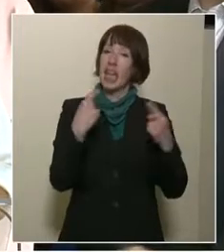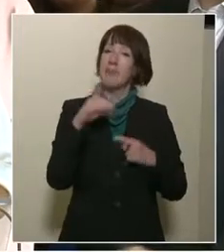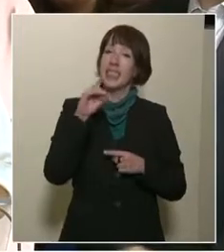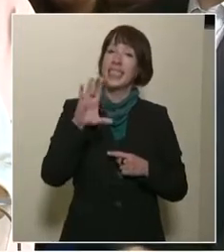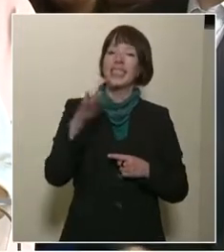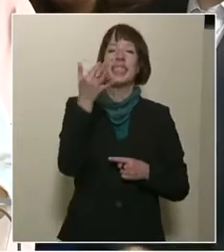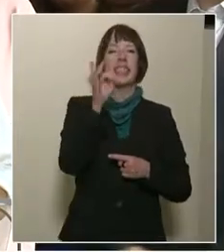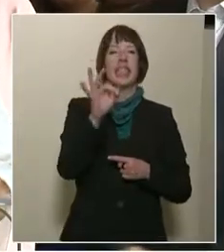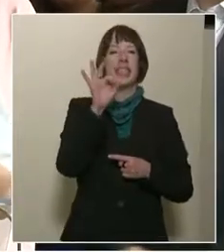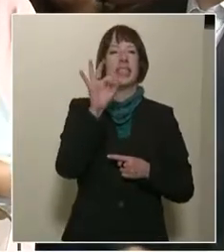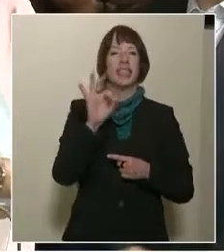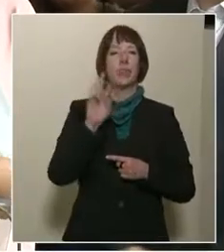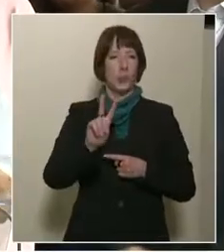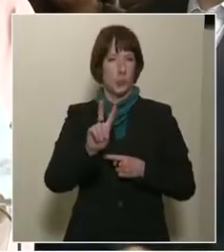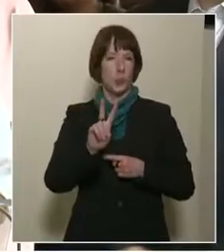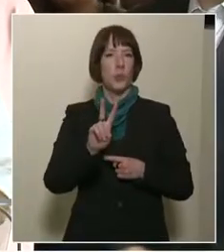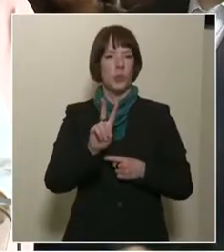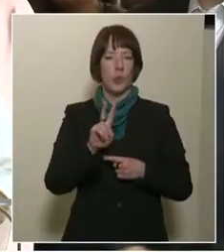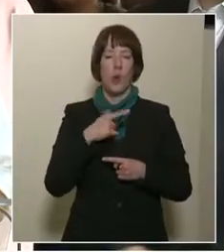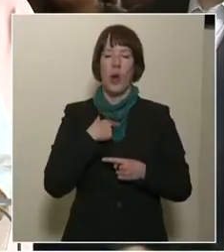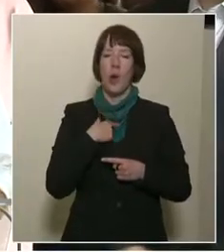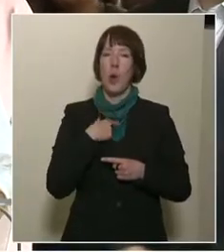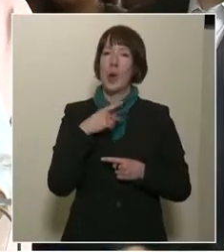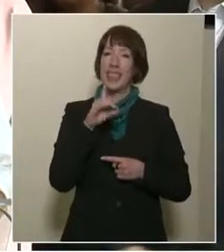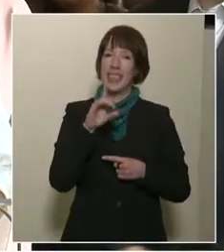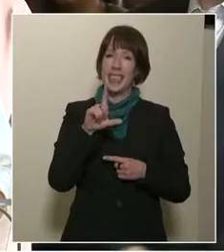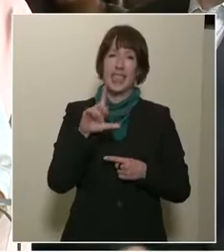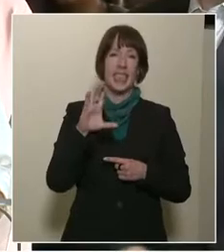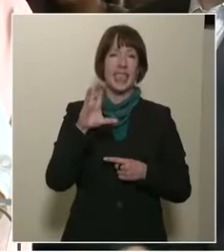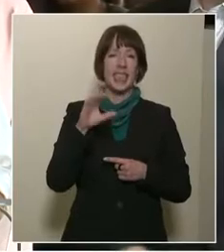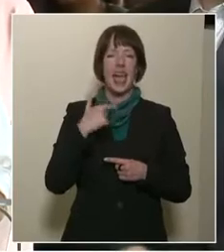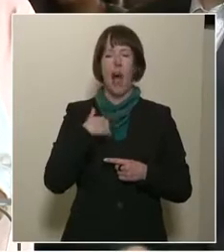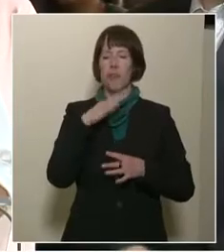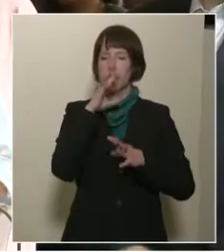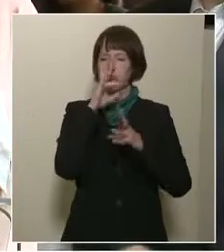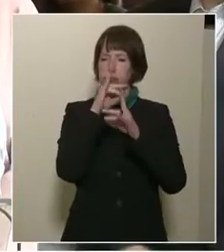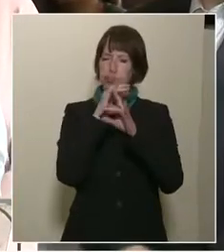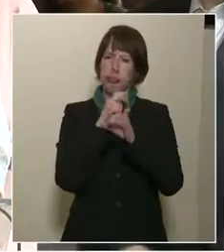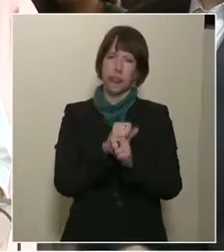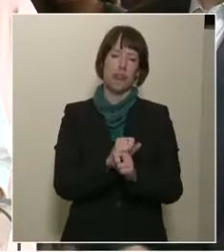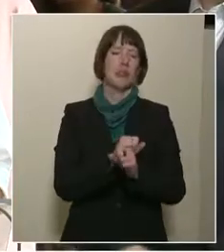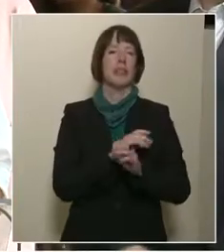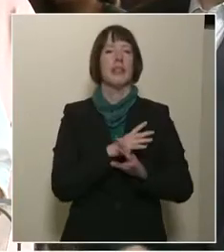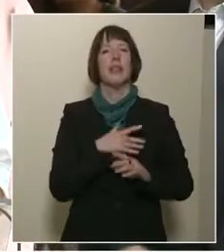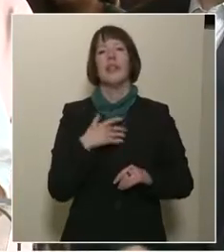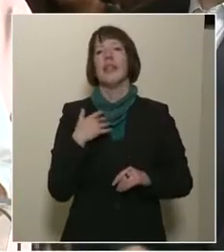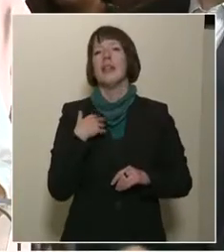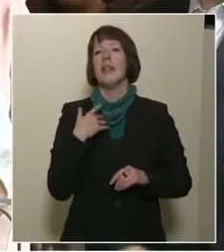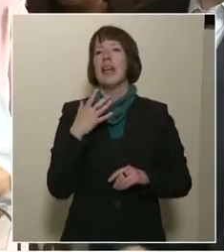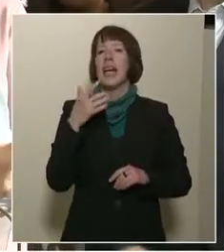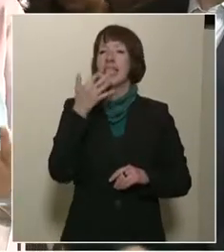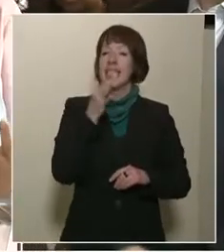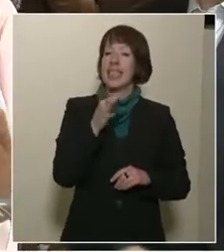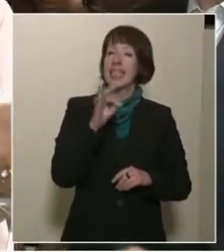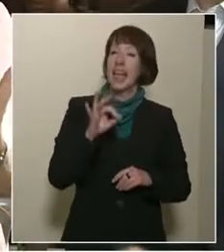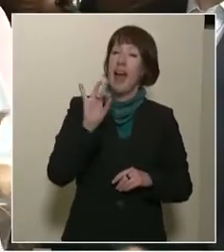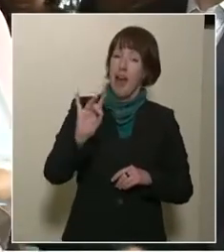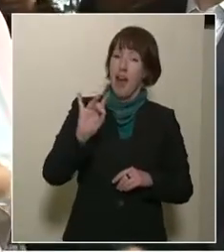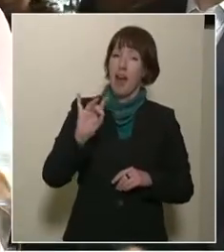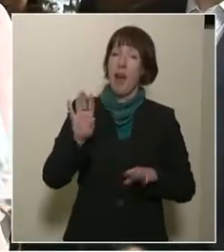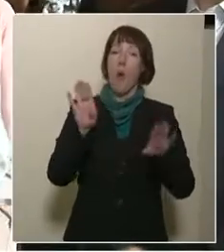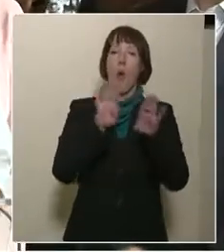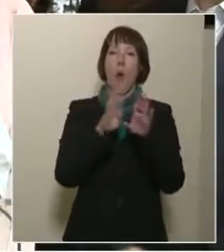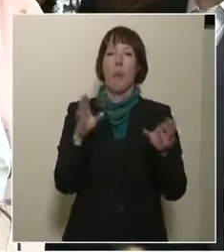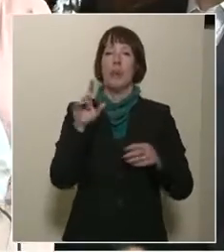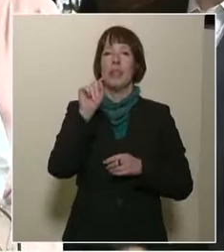actually, and I fell in love with Washington. And then 1998 was the first time that we opened our first location,